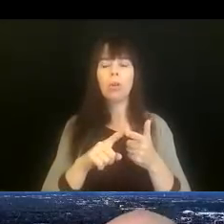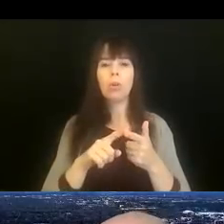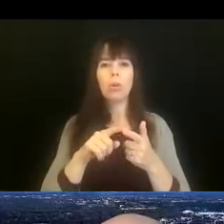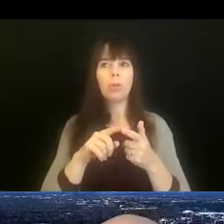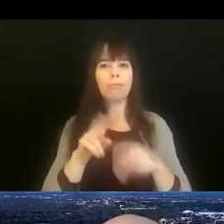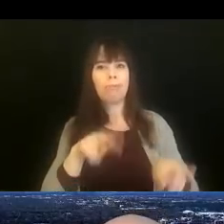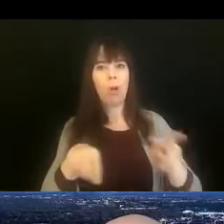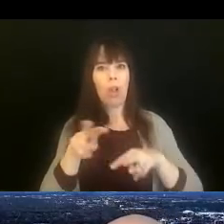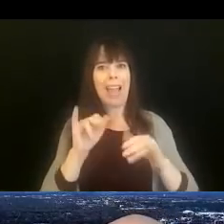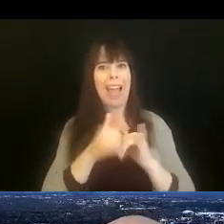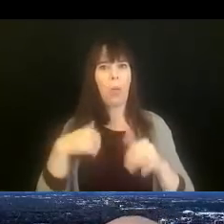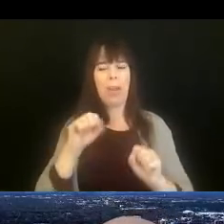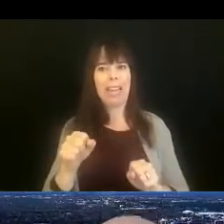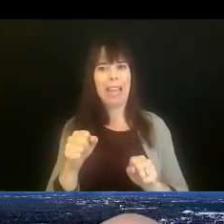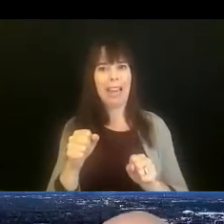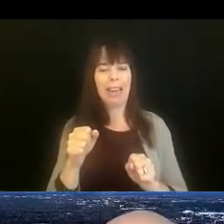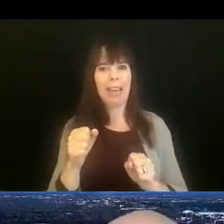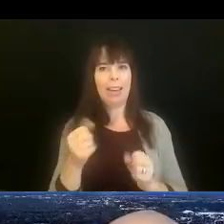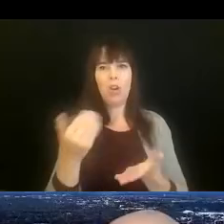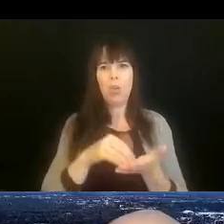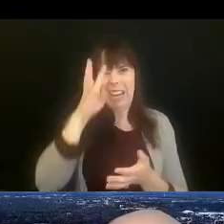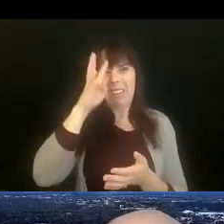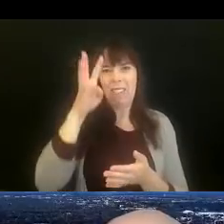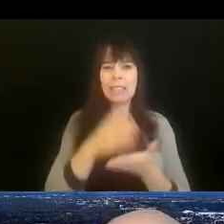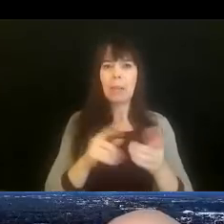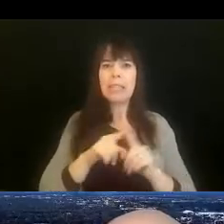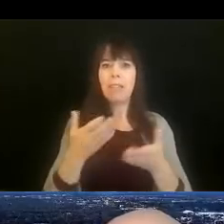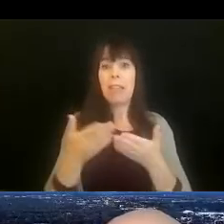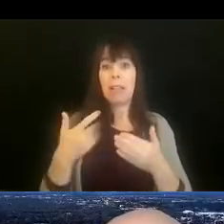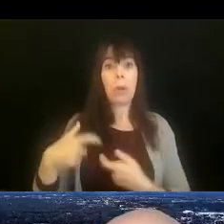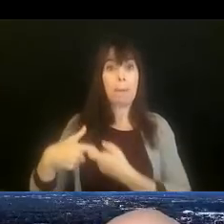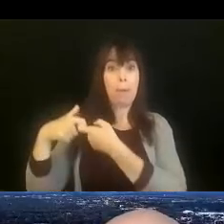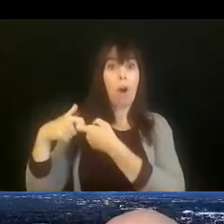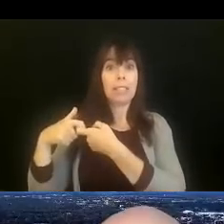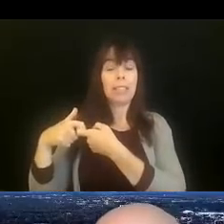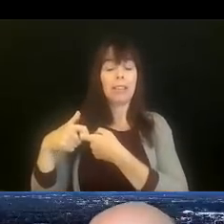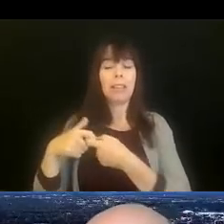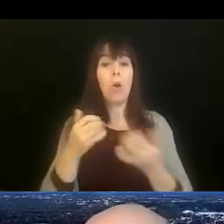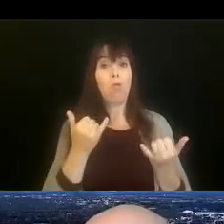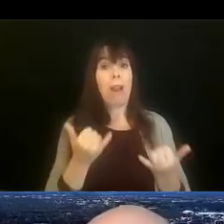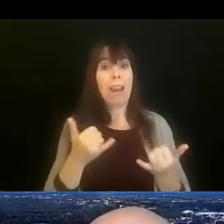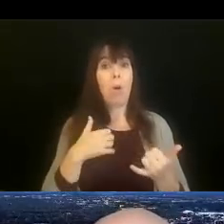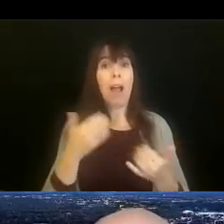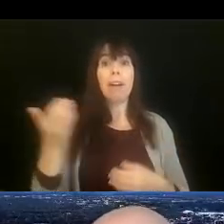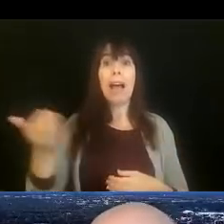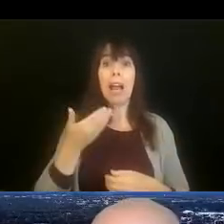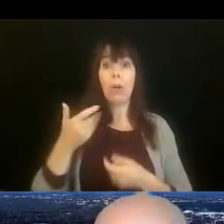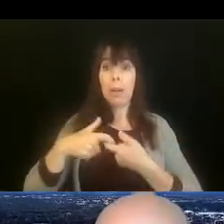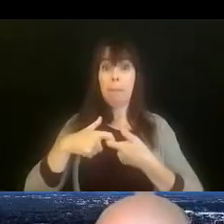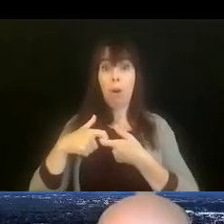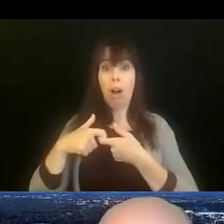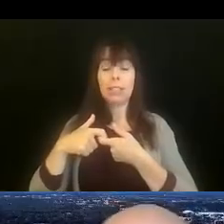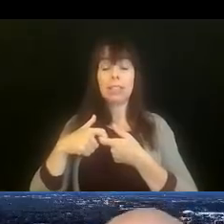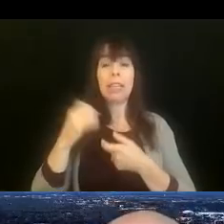we can reinvent some of the different things that we paused on. Right now we have a hiring pause. So if